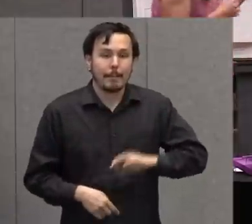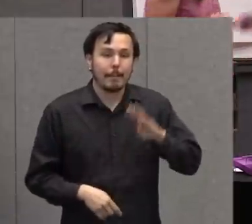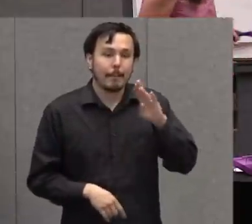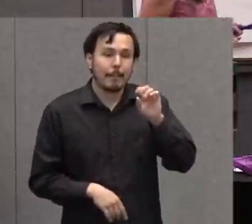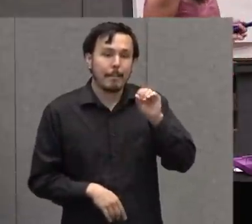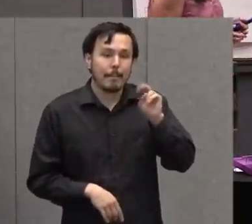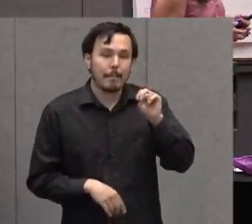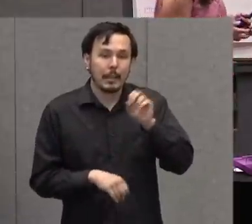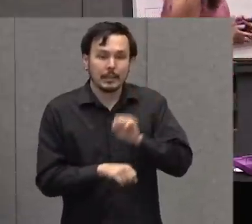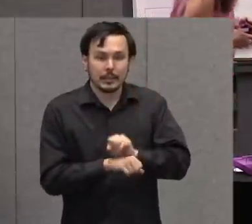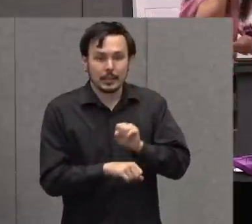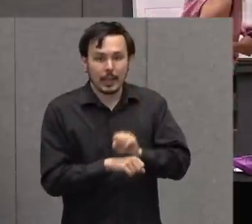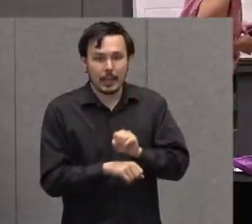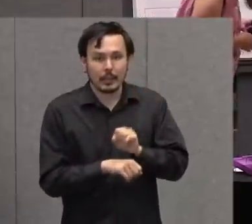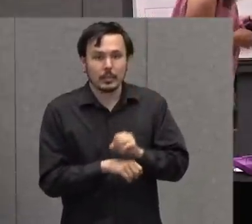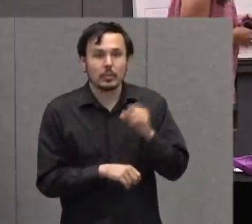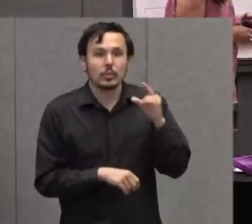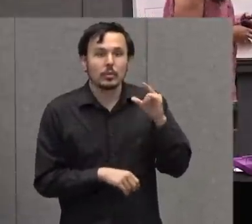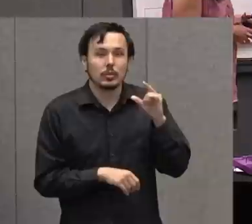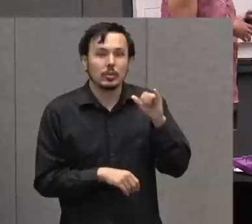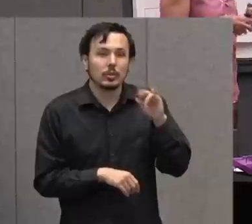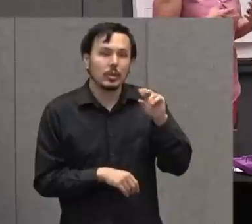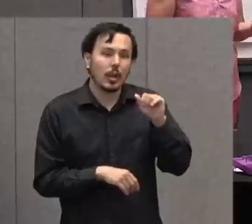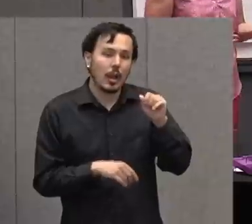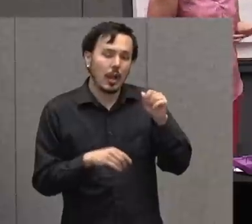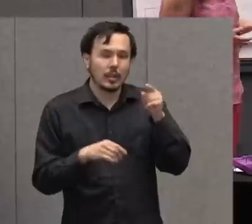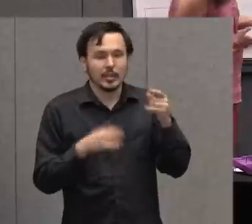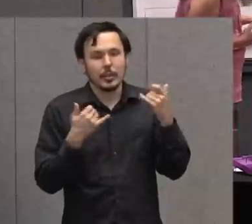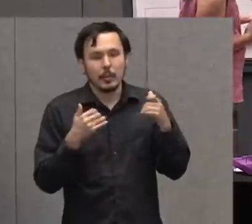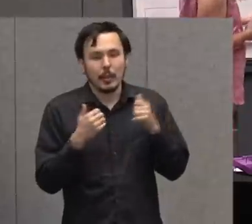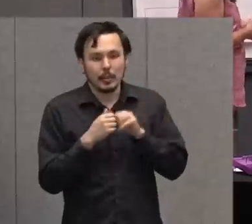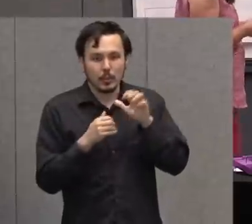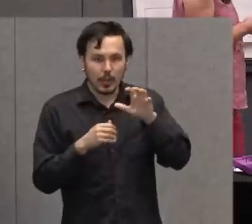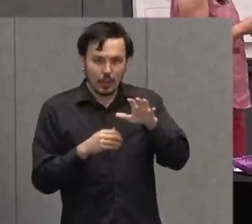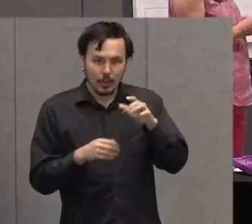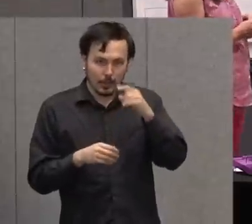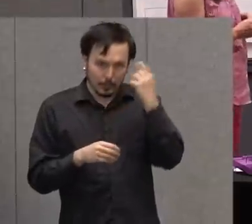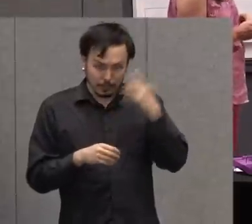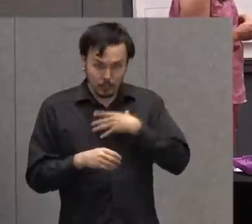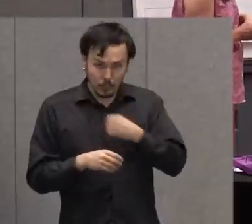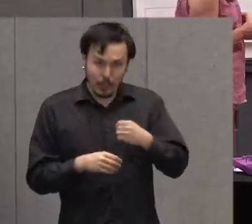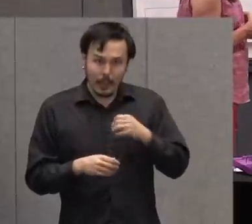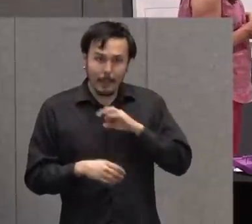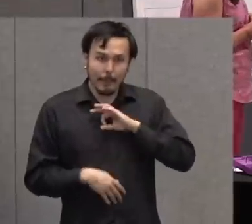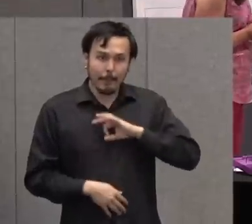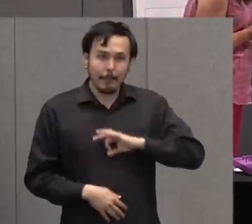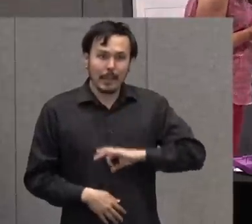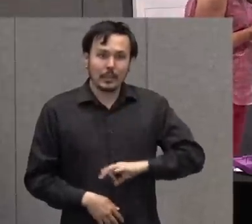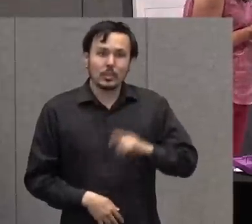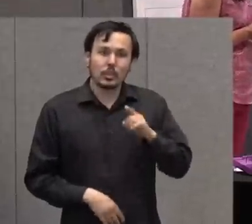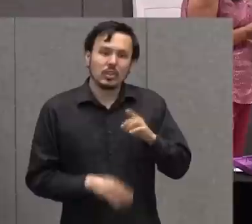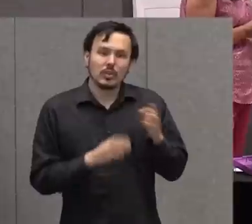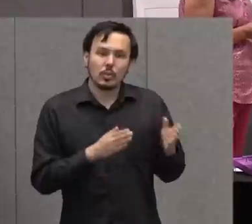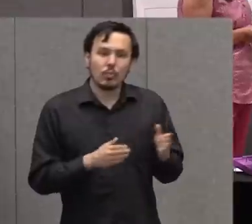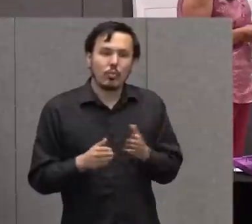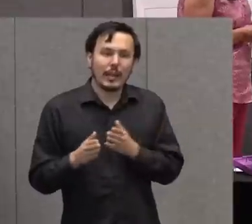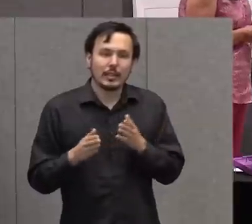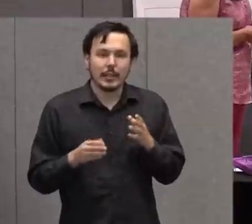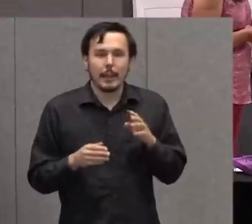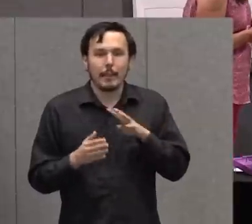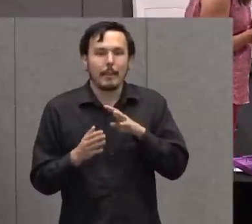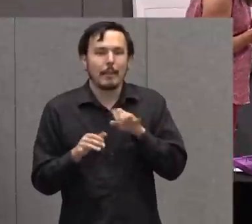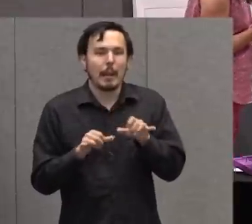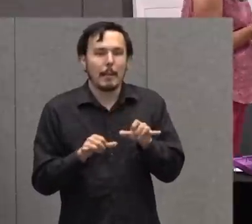Gina plays with her grandmother's collection of black and white buttons. She arranges them in